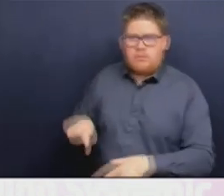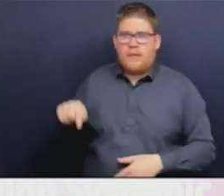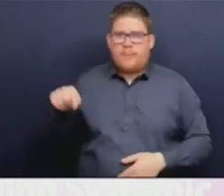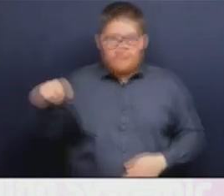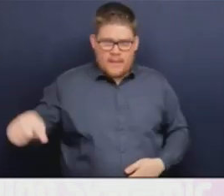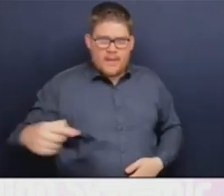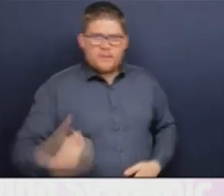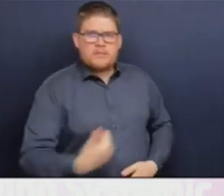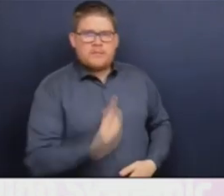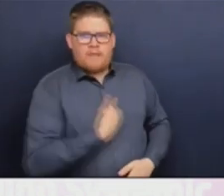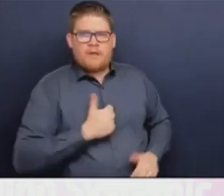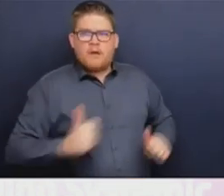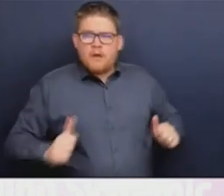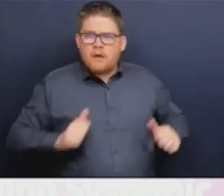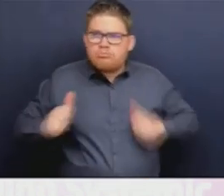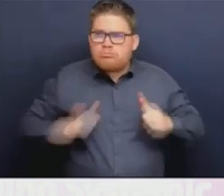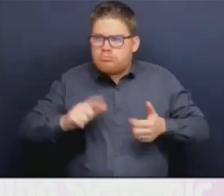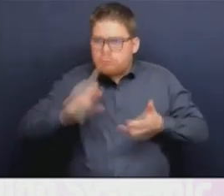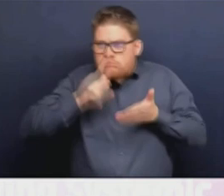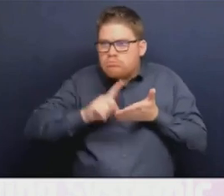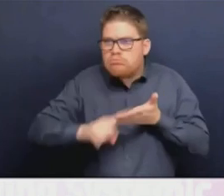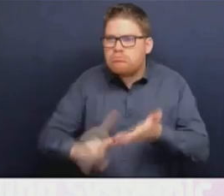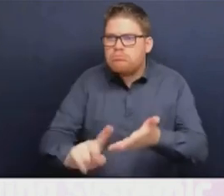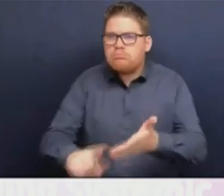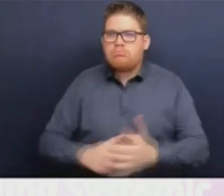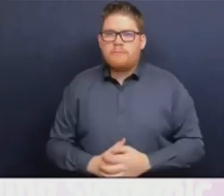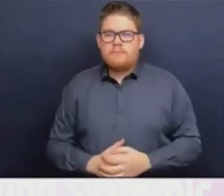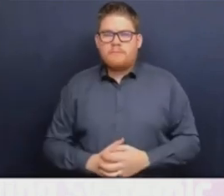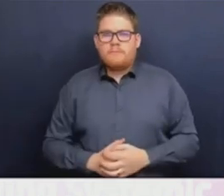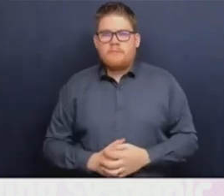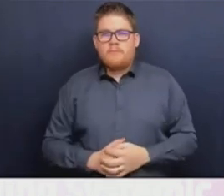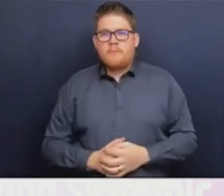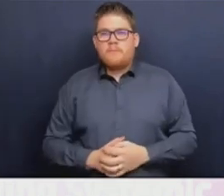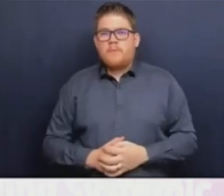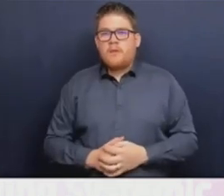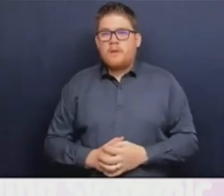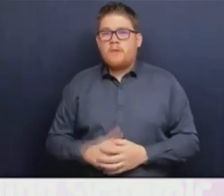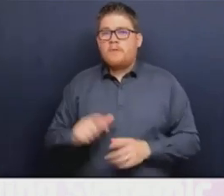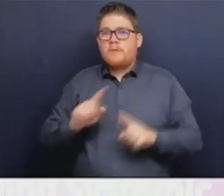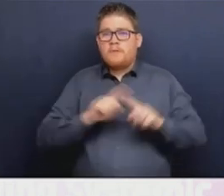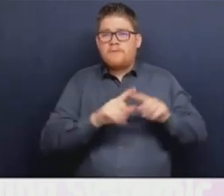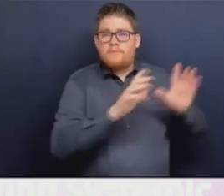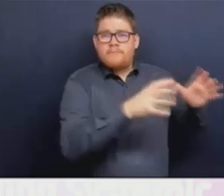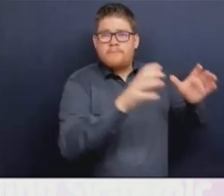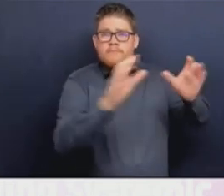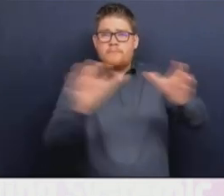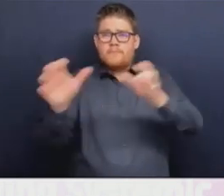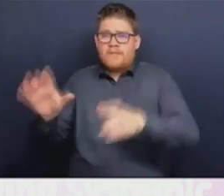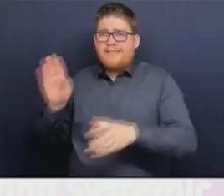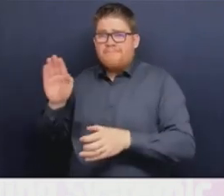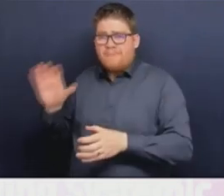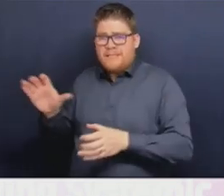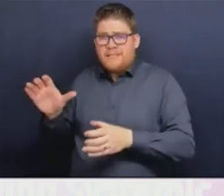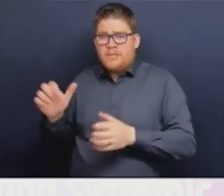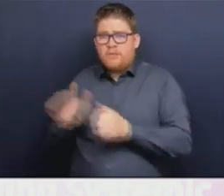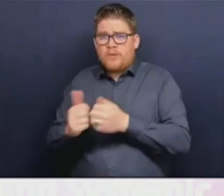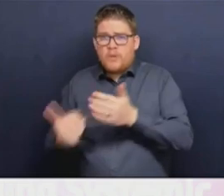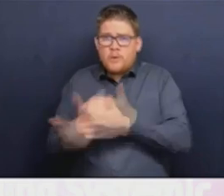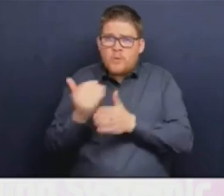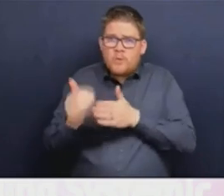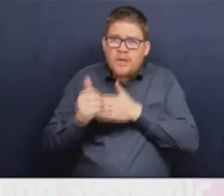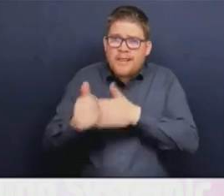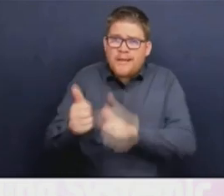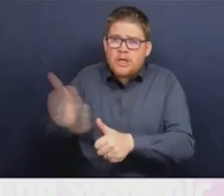who, with new leadership and new challenges, are working with stakeholders, working with staff and other resources to